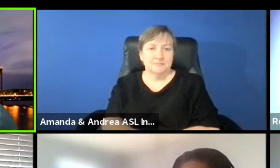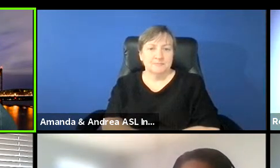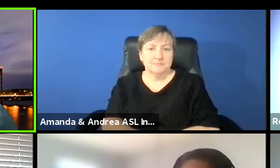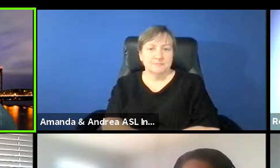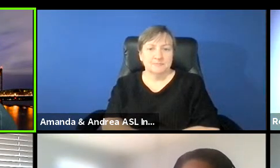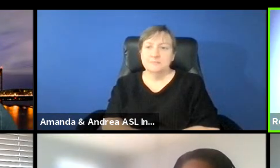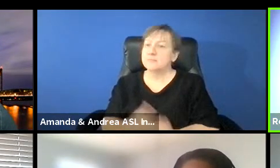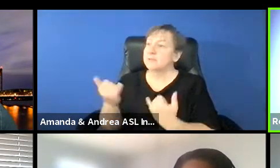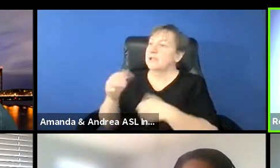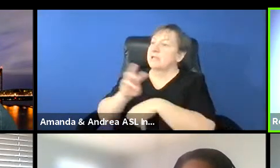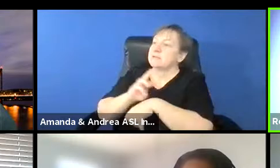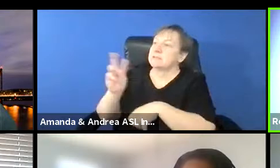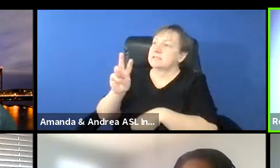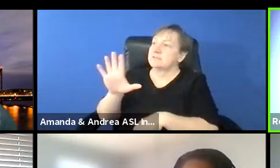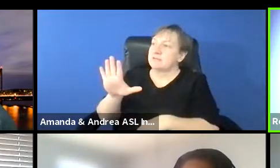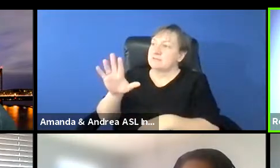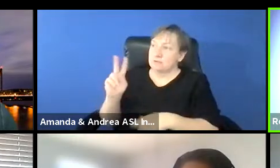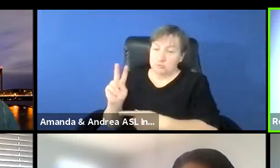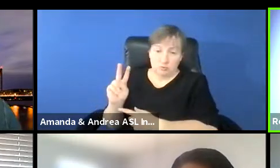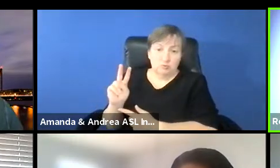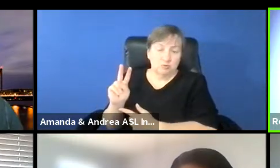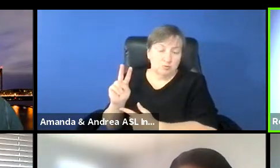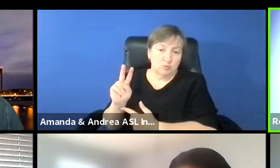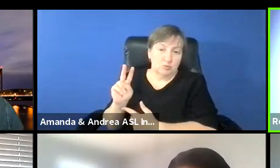Okay, it's 6:52.